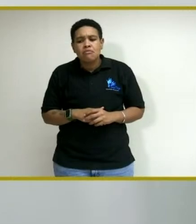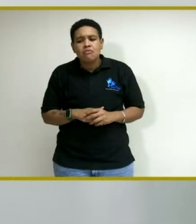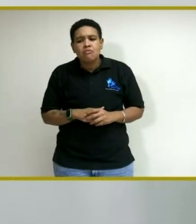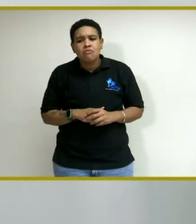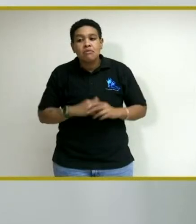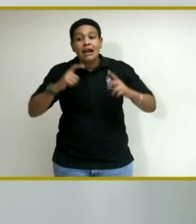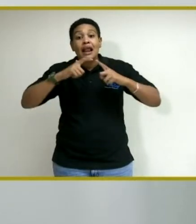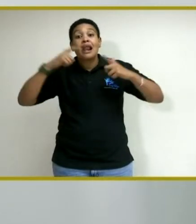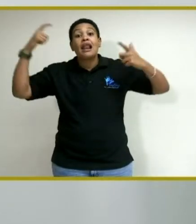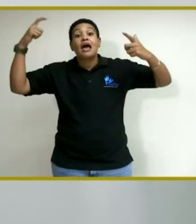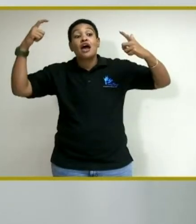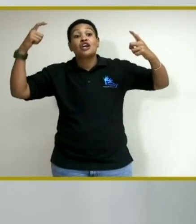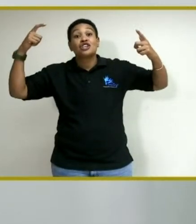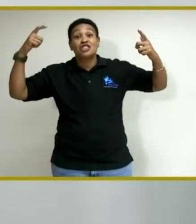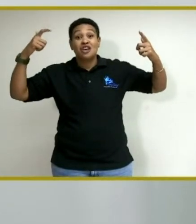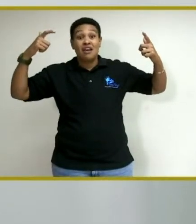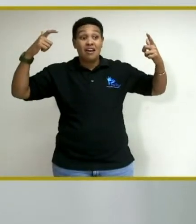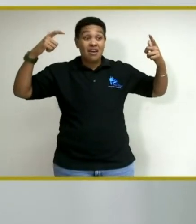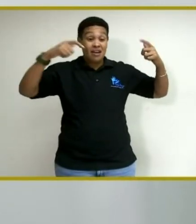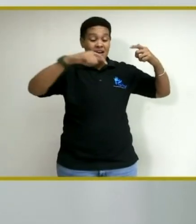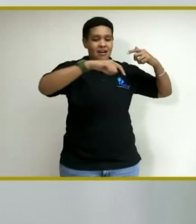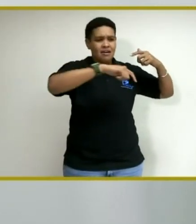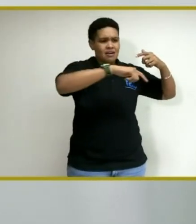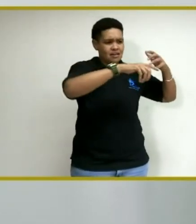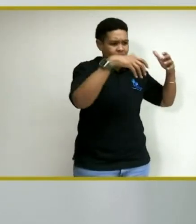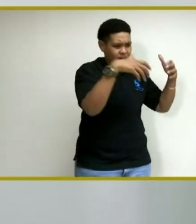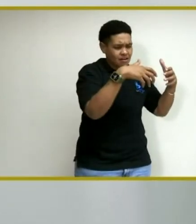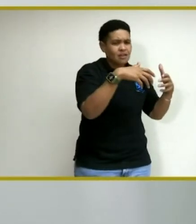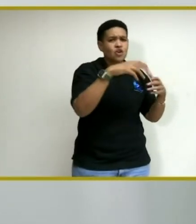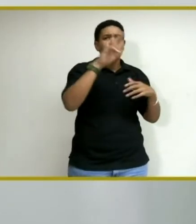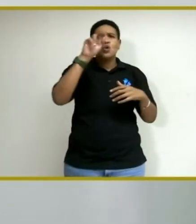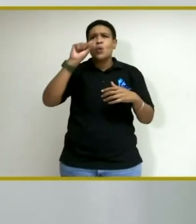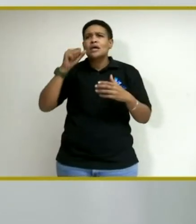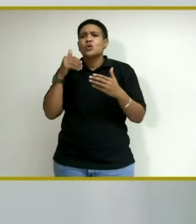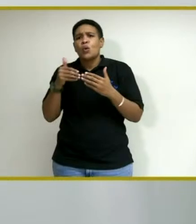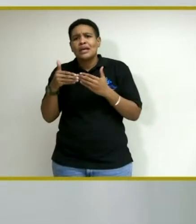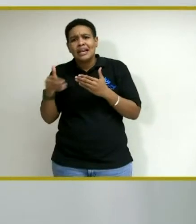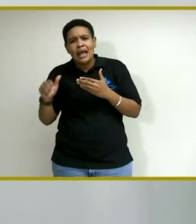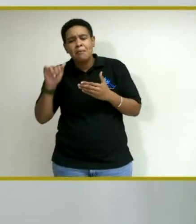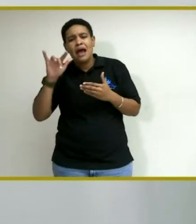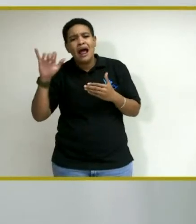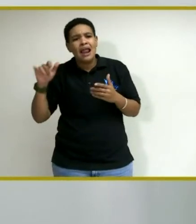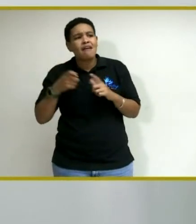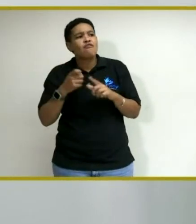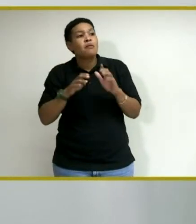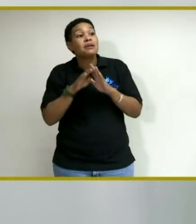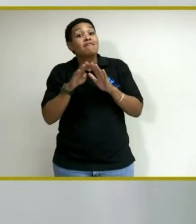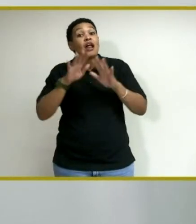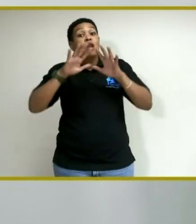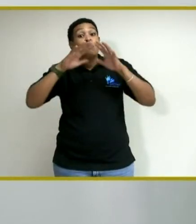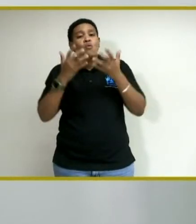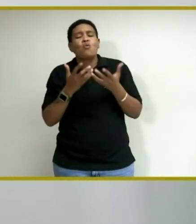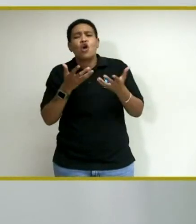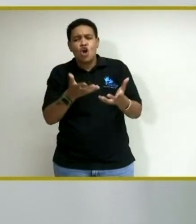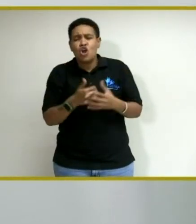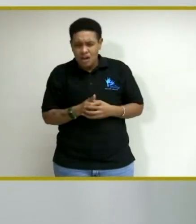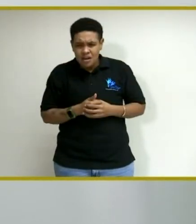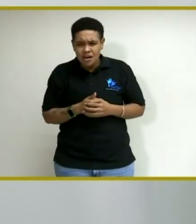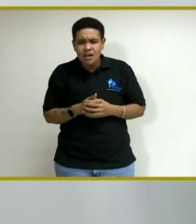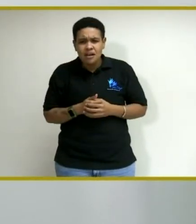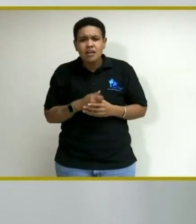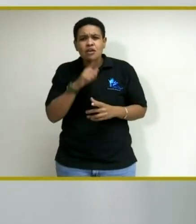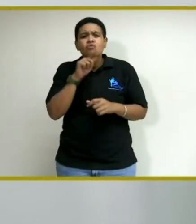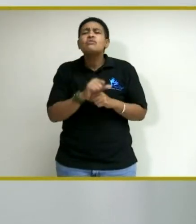larger markets, the US, our closest neighbor and ally from the developed world, are